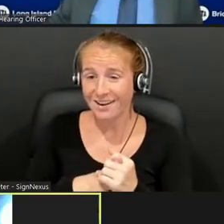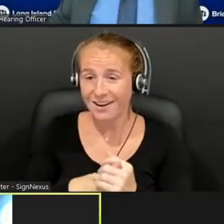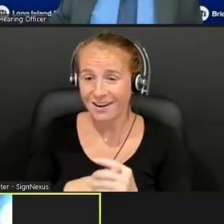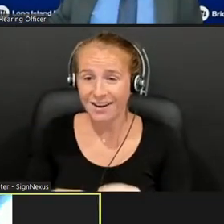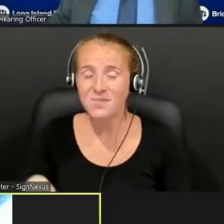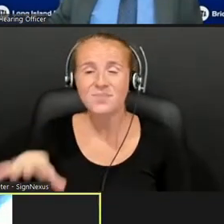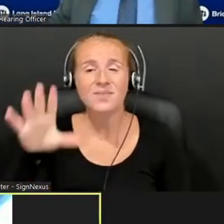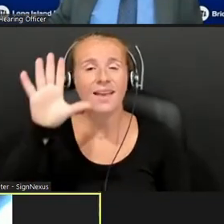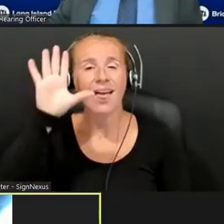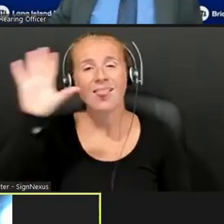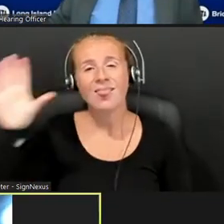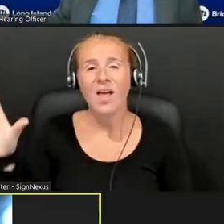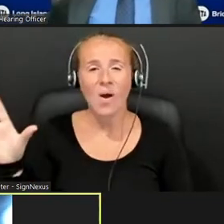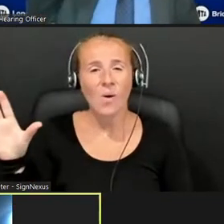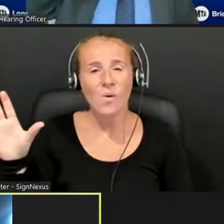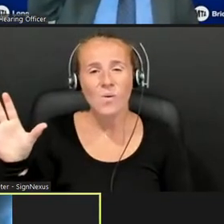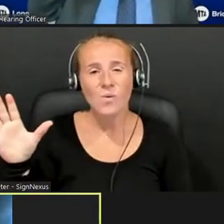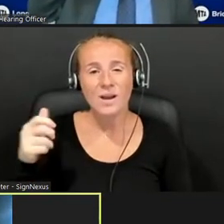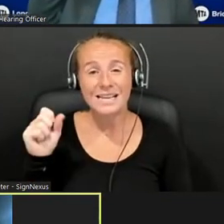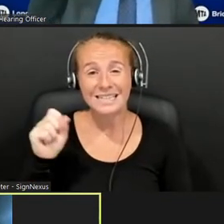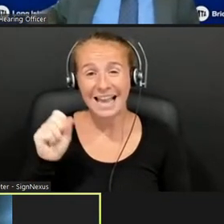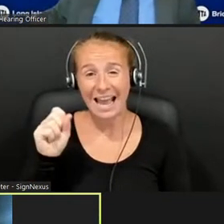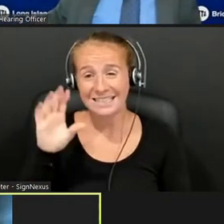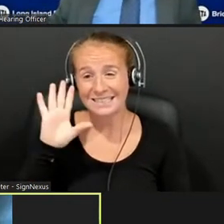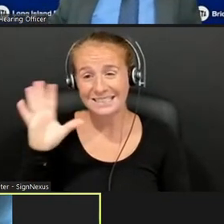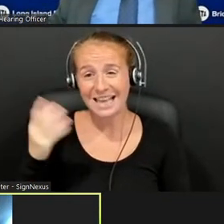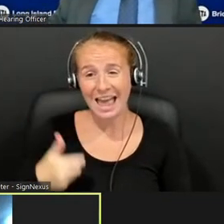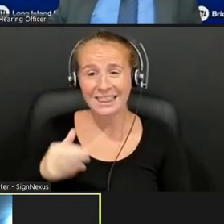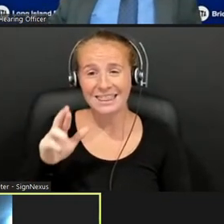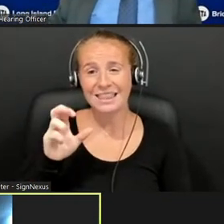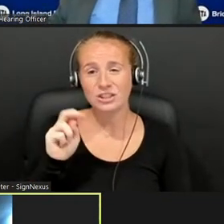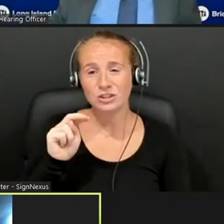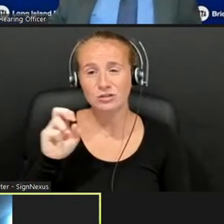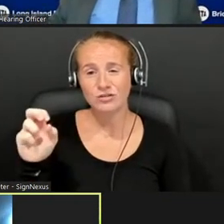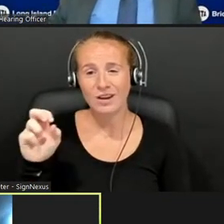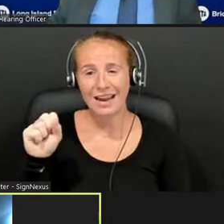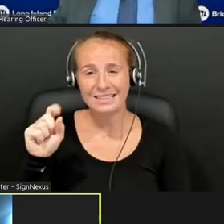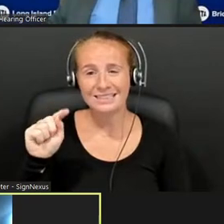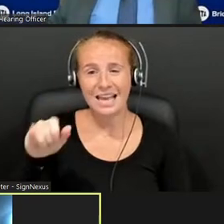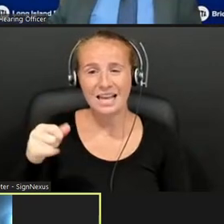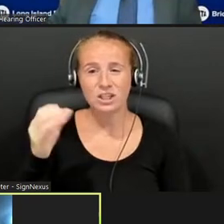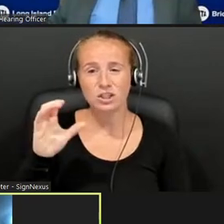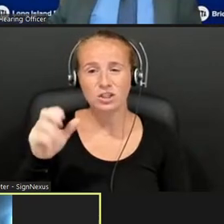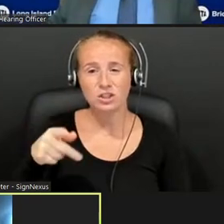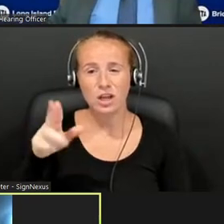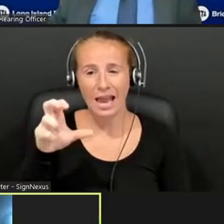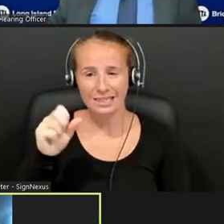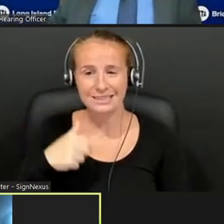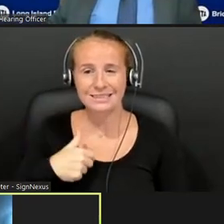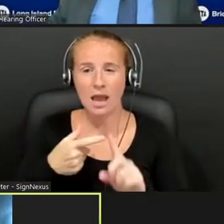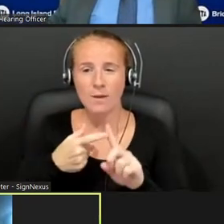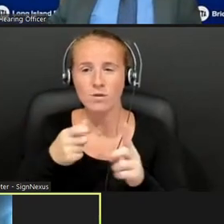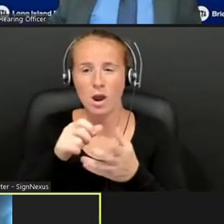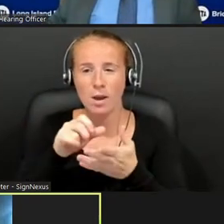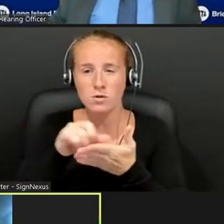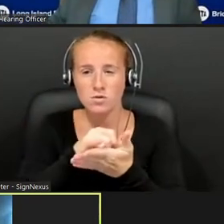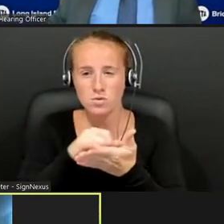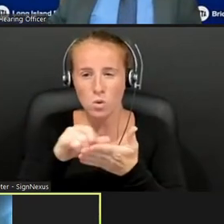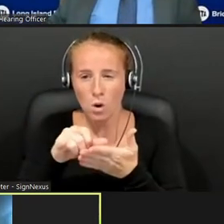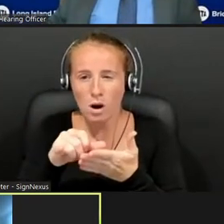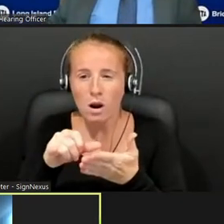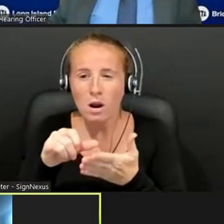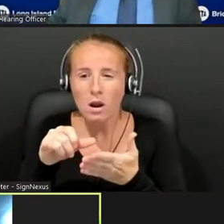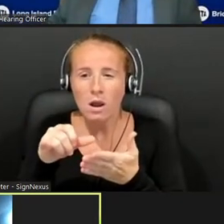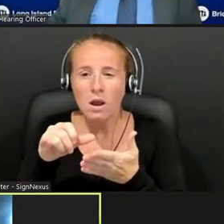hello um yes hi uh this is Renee St Jacques I'm with uh New York Farm Bureau associate director of public